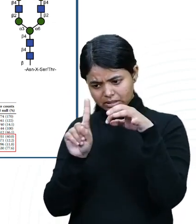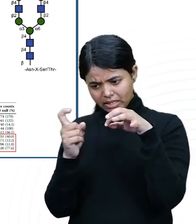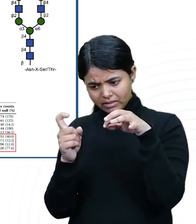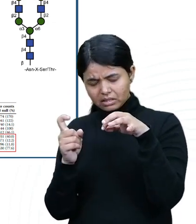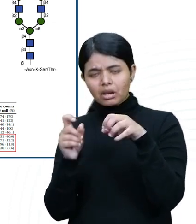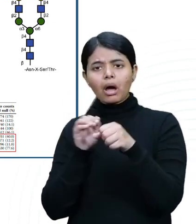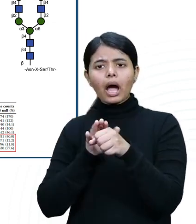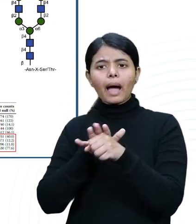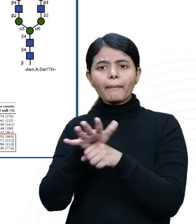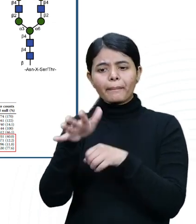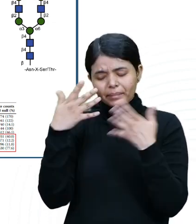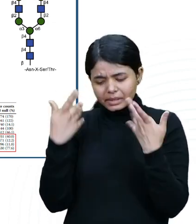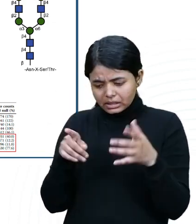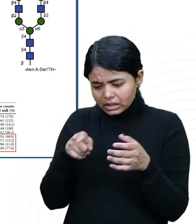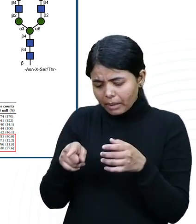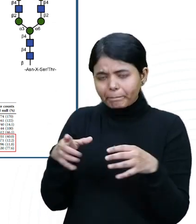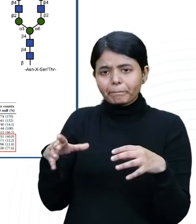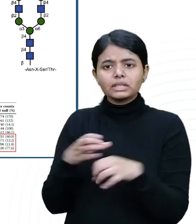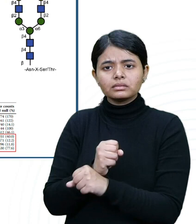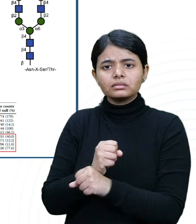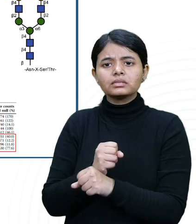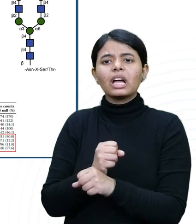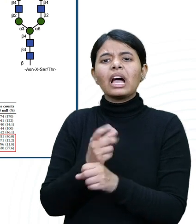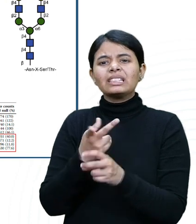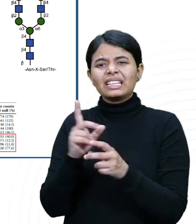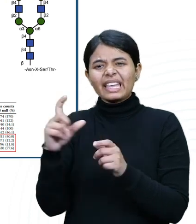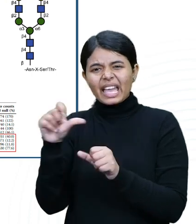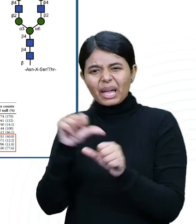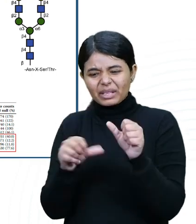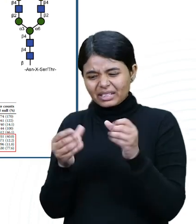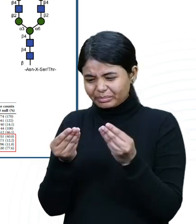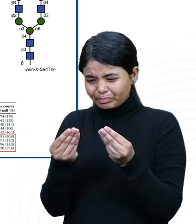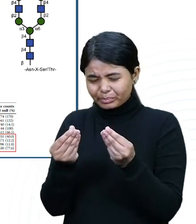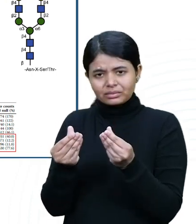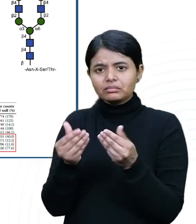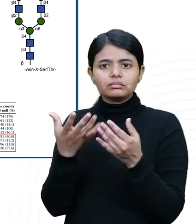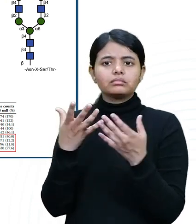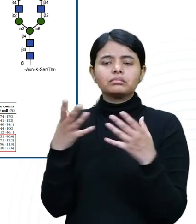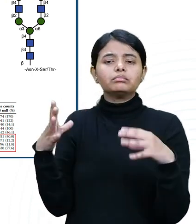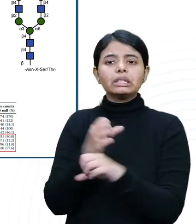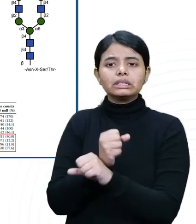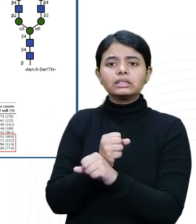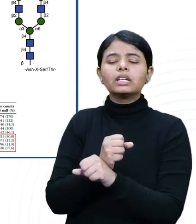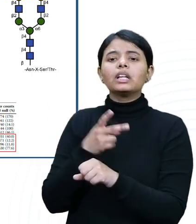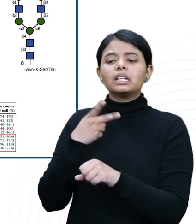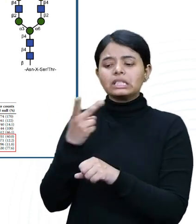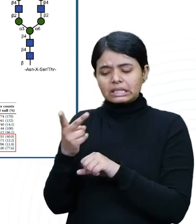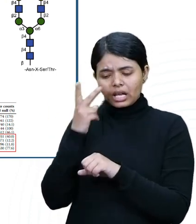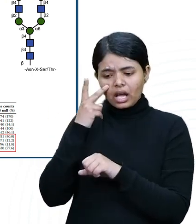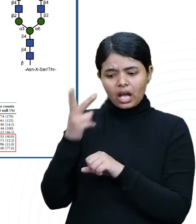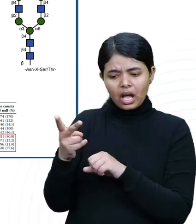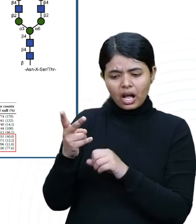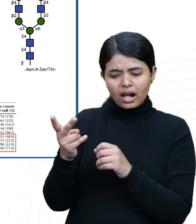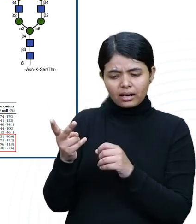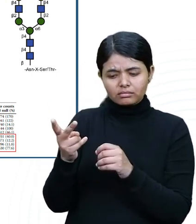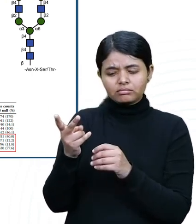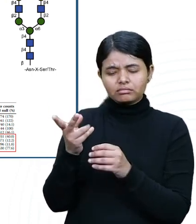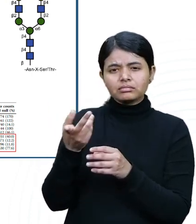glycan, and basically it might be a compensation which is done by another enzyme which is